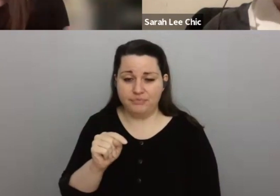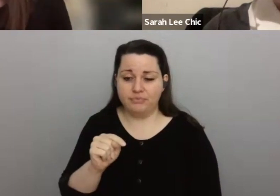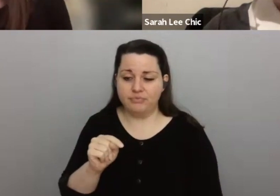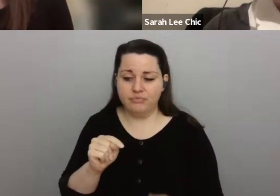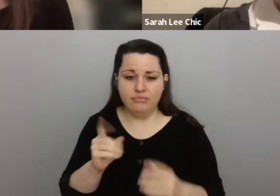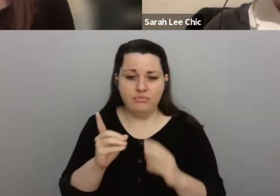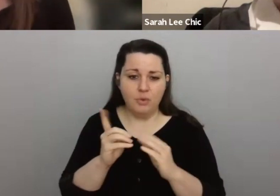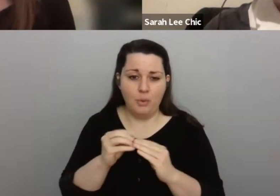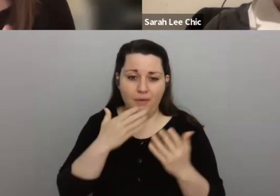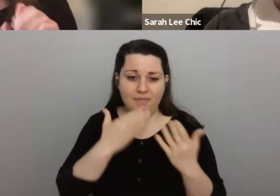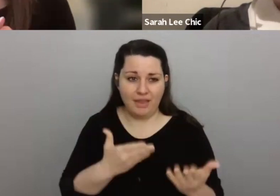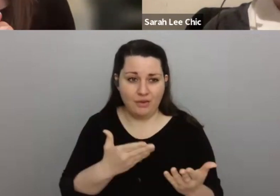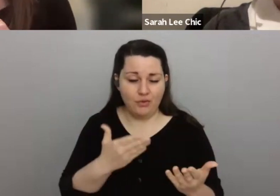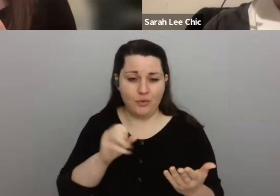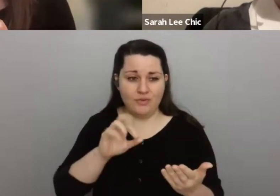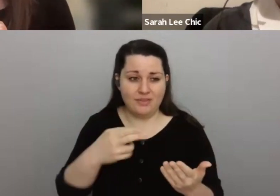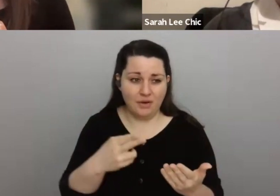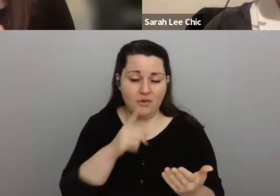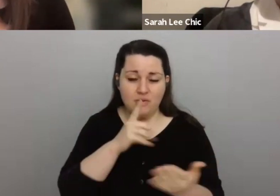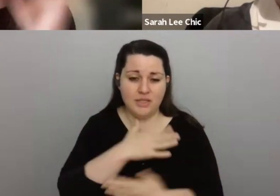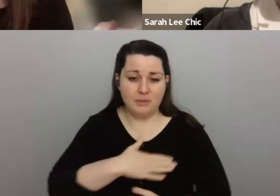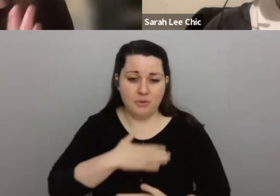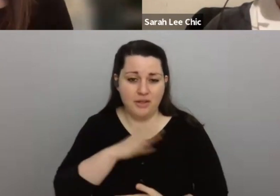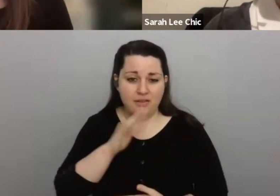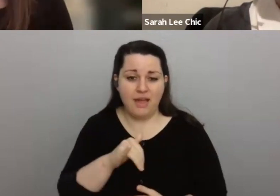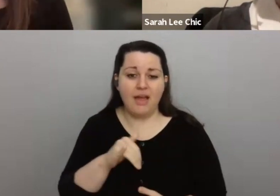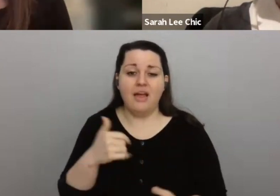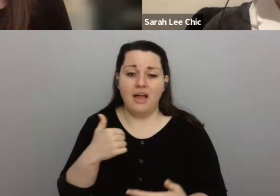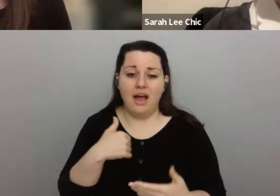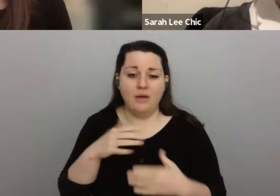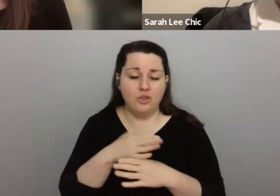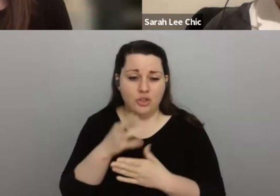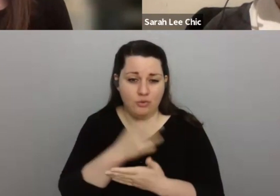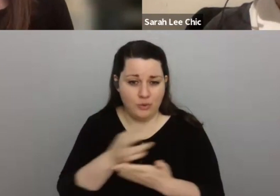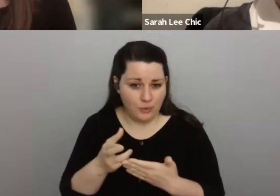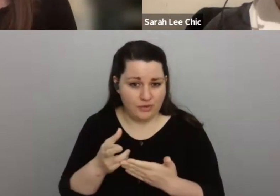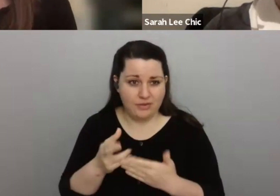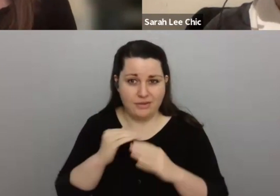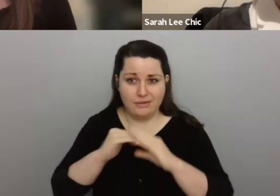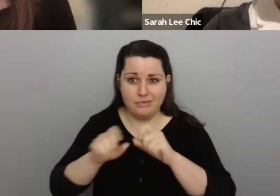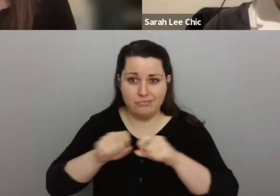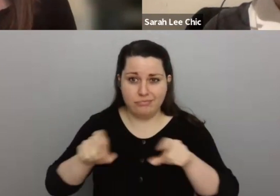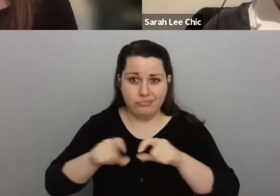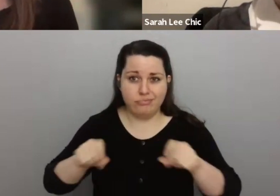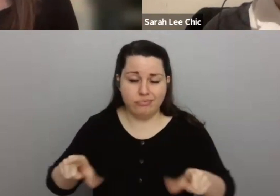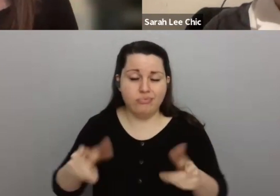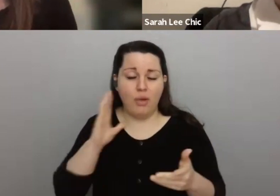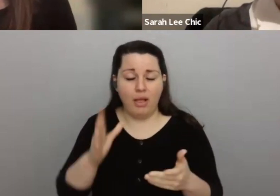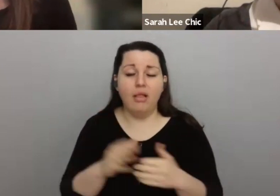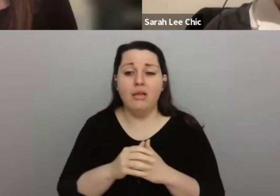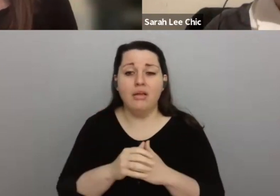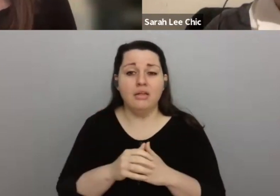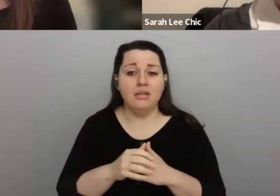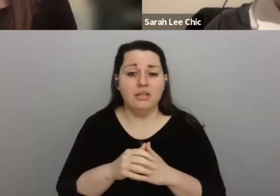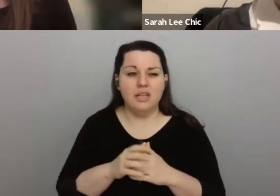one more thank you to you, Sarah. We really appreciate it. I'll be sharing resources and things with folks via email by probably